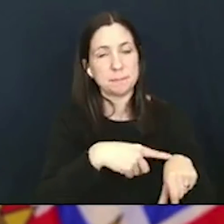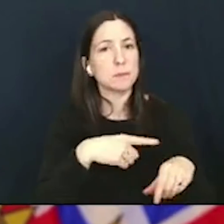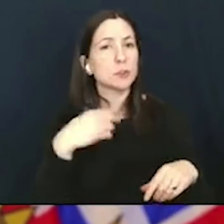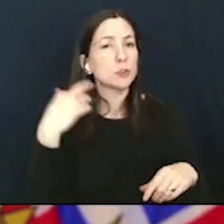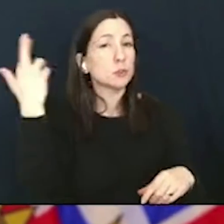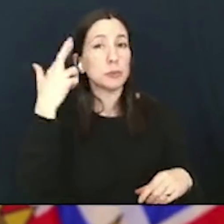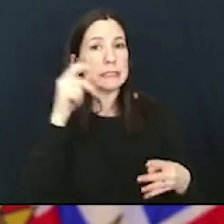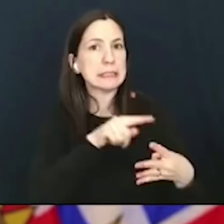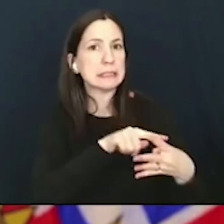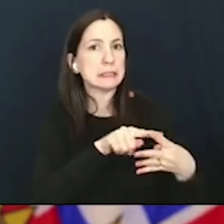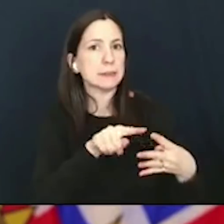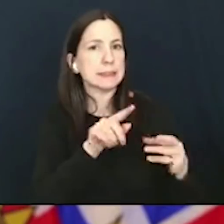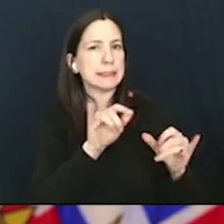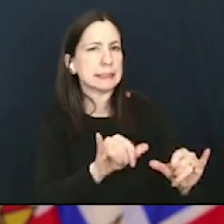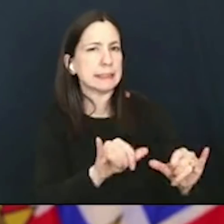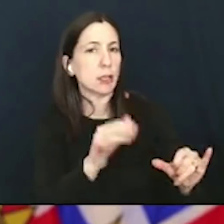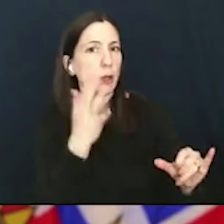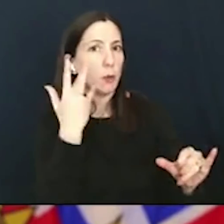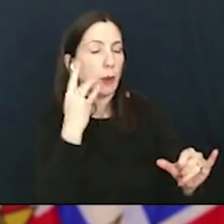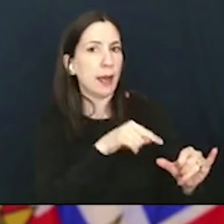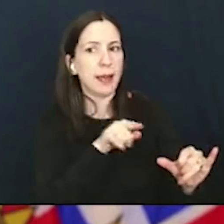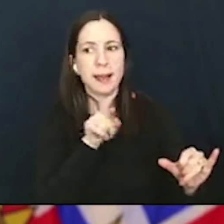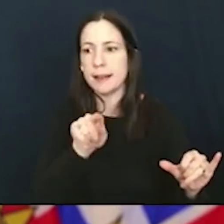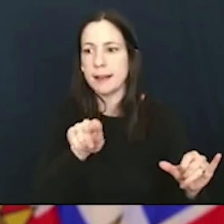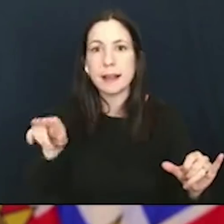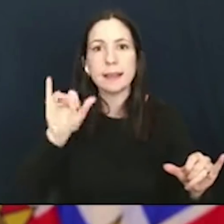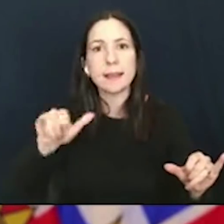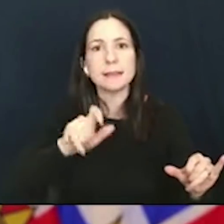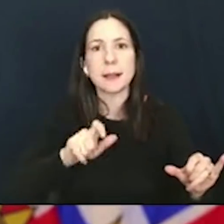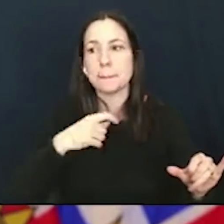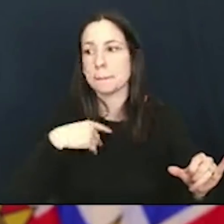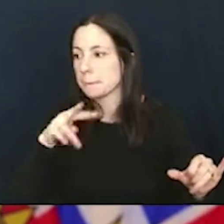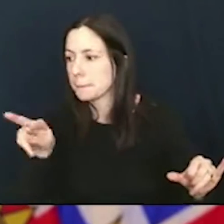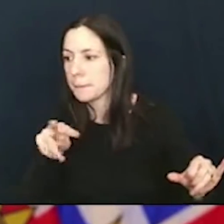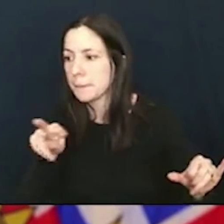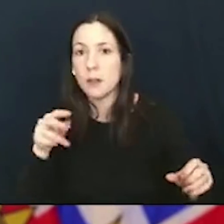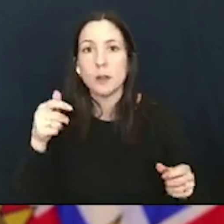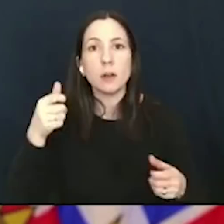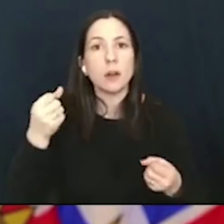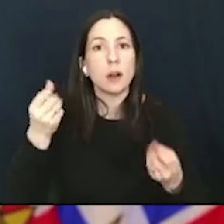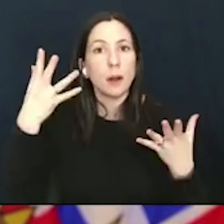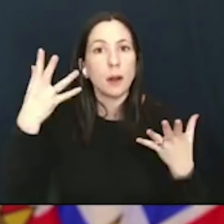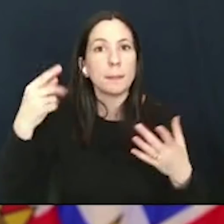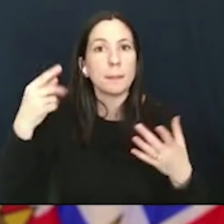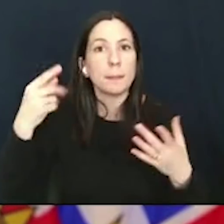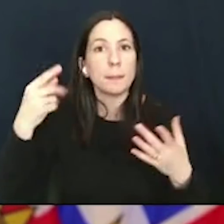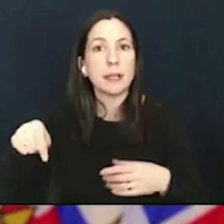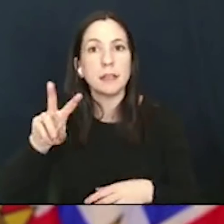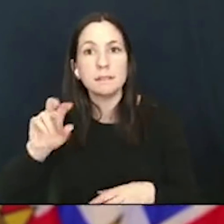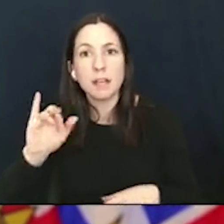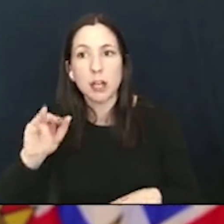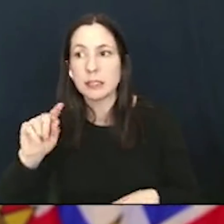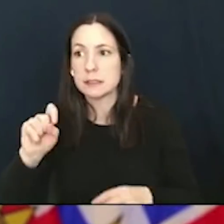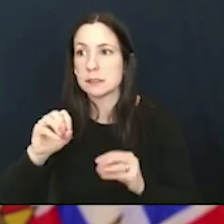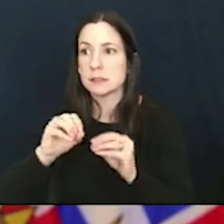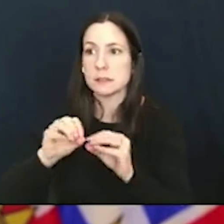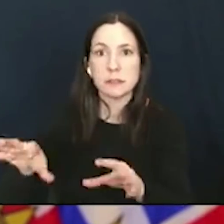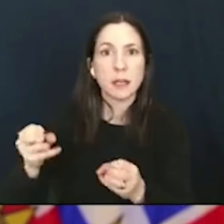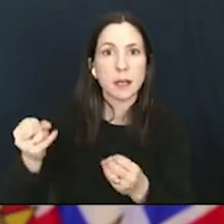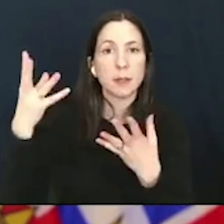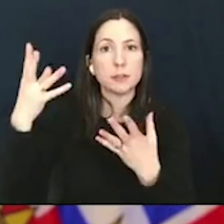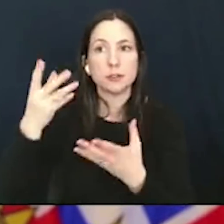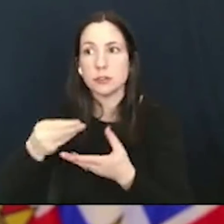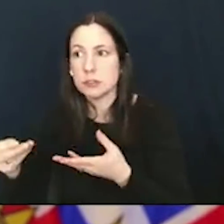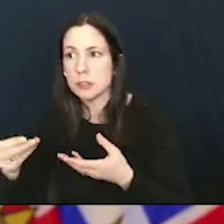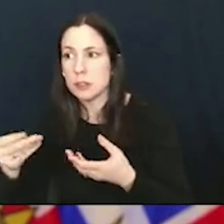know how many of these variants we were seeing, what proportion of our cases were being affected, how much transmission we're seeing in